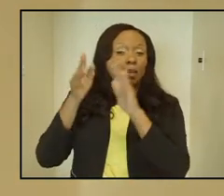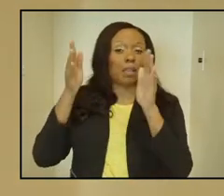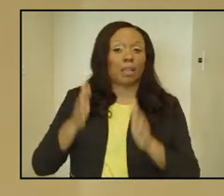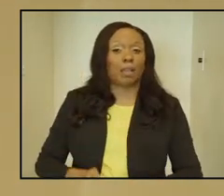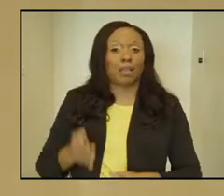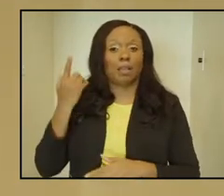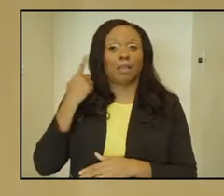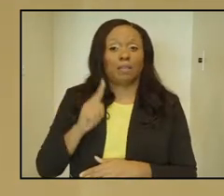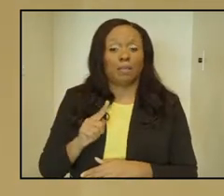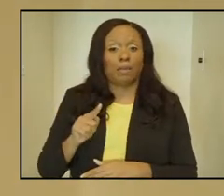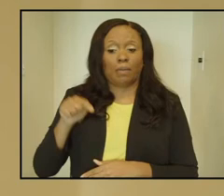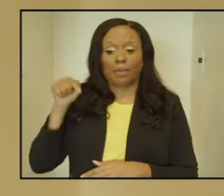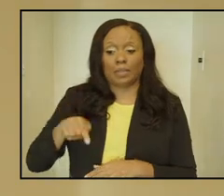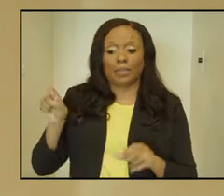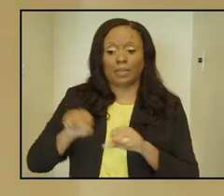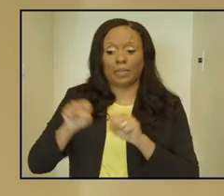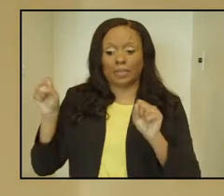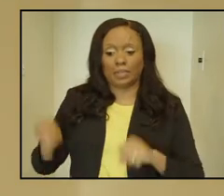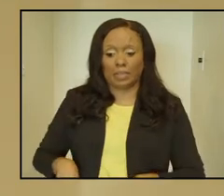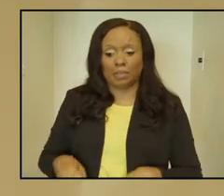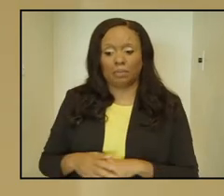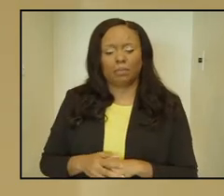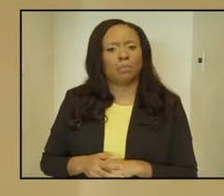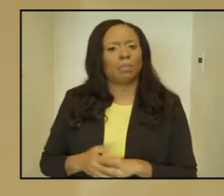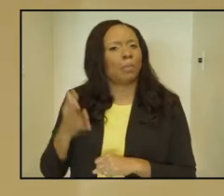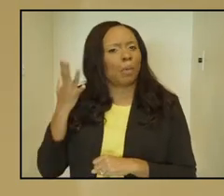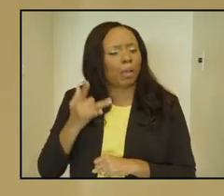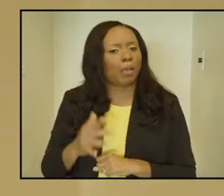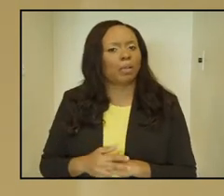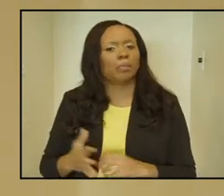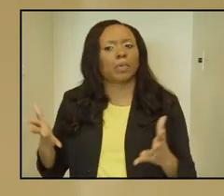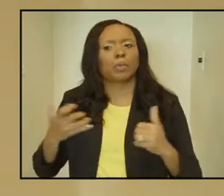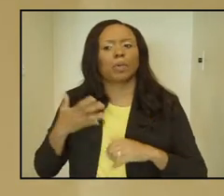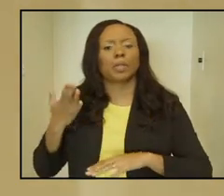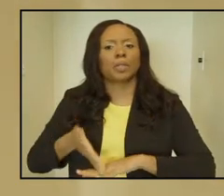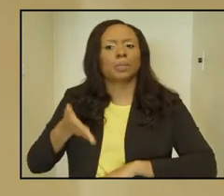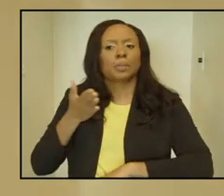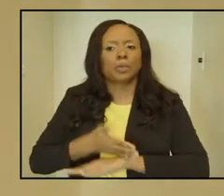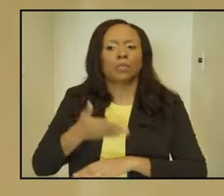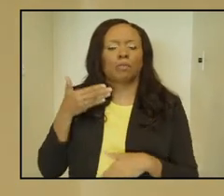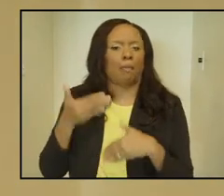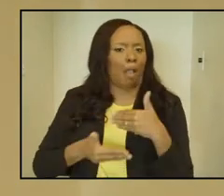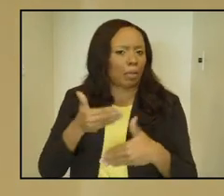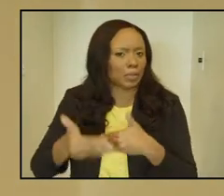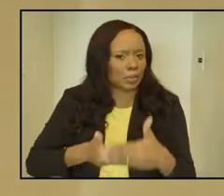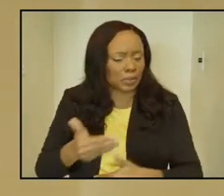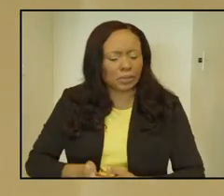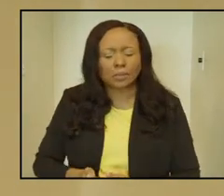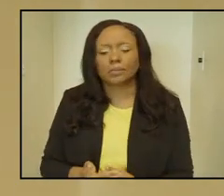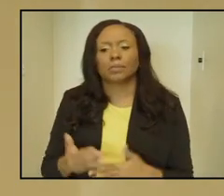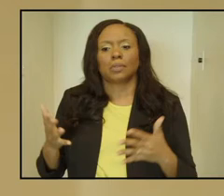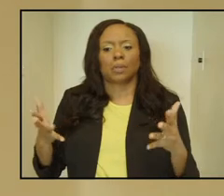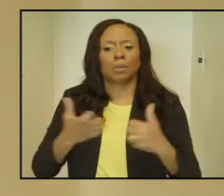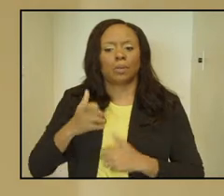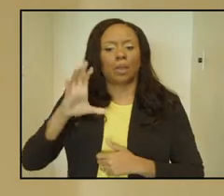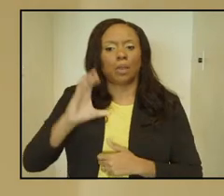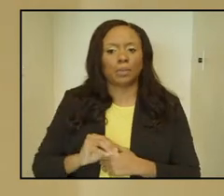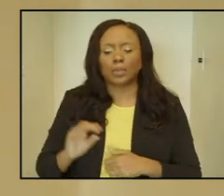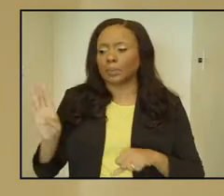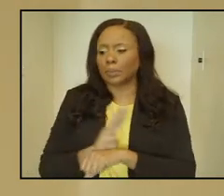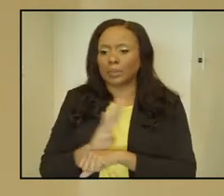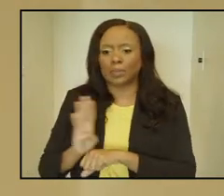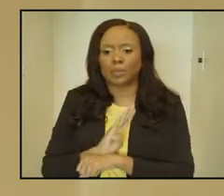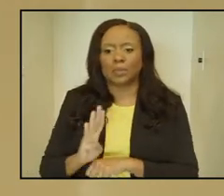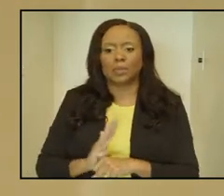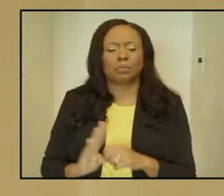system began with a strategy to fast track and improve processes and make it easier for companies, businesses,